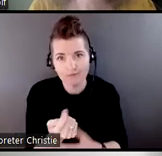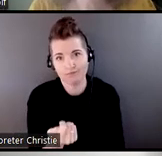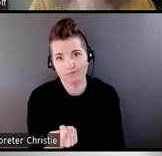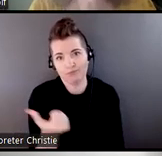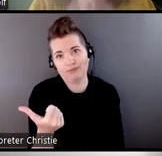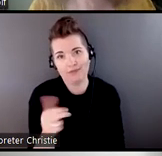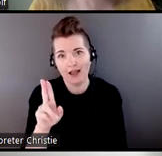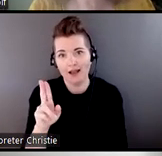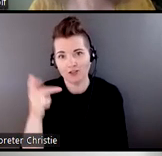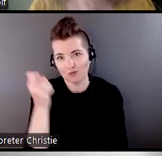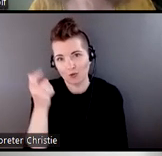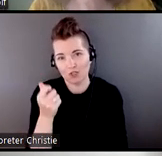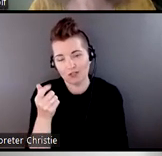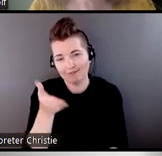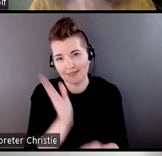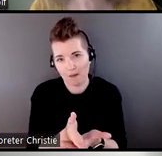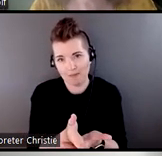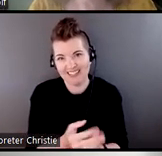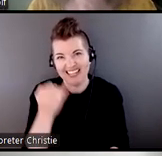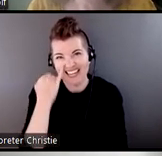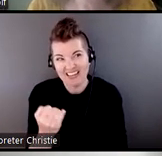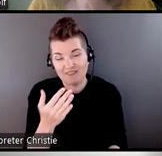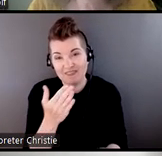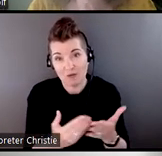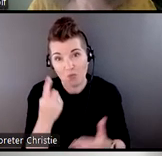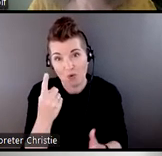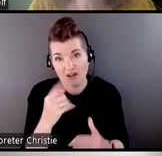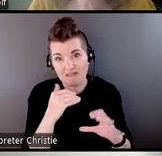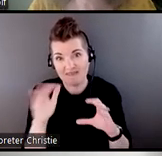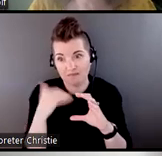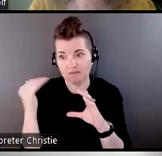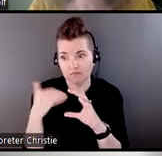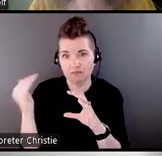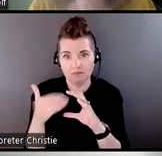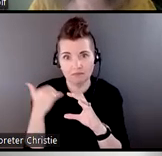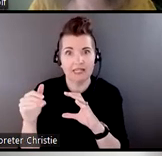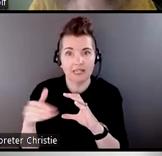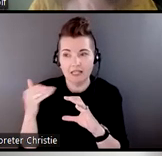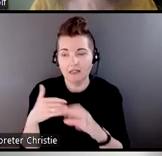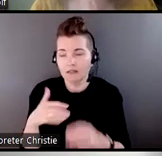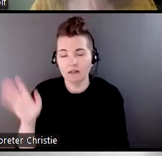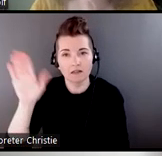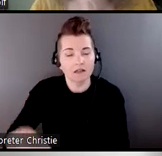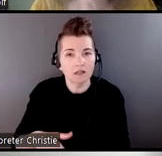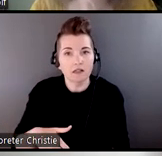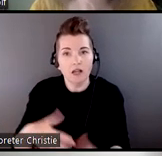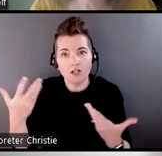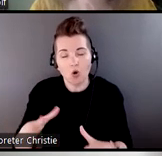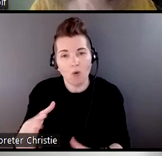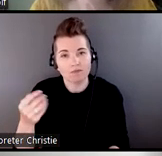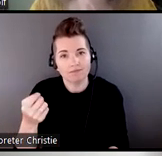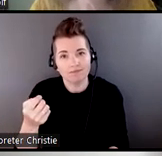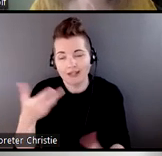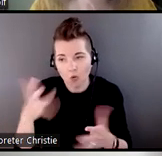who thinks, I'm getting way too many emails from you people, they will unsubscribe. And that's okay, because they're not your